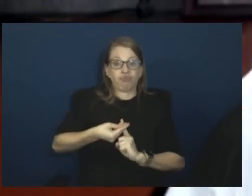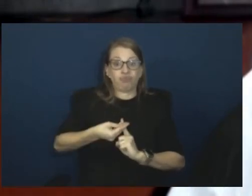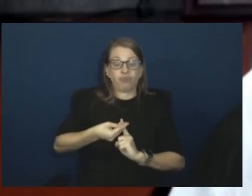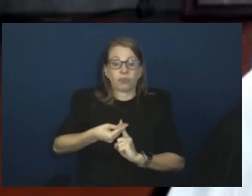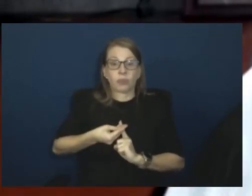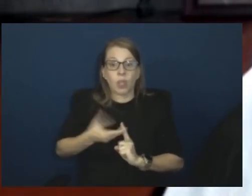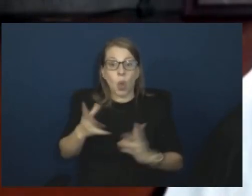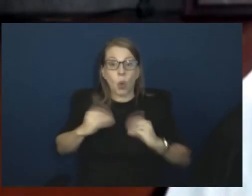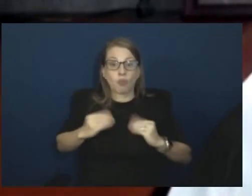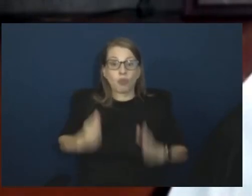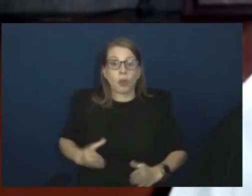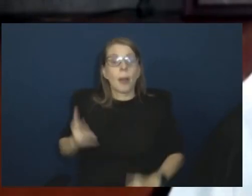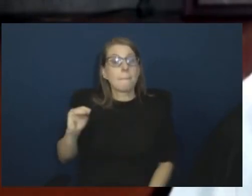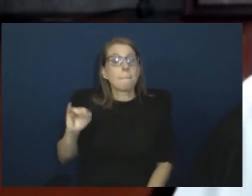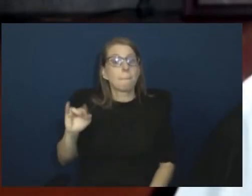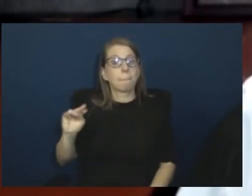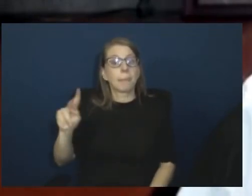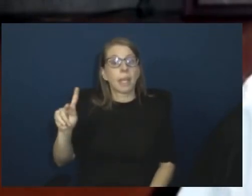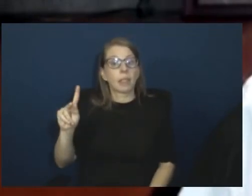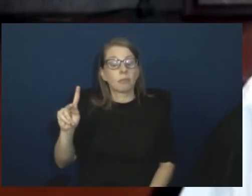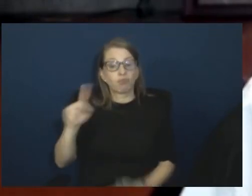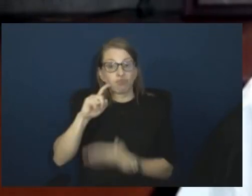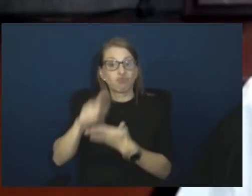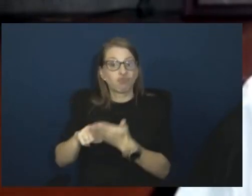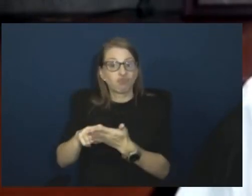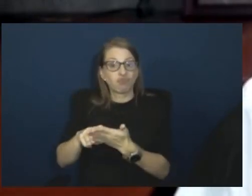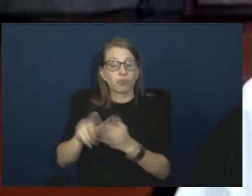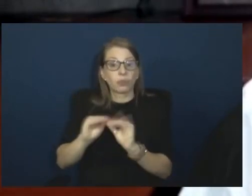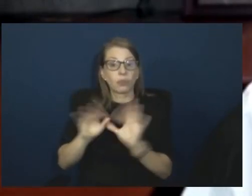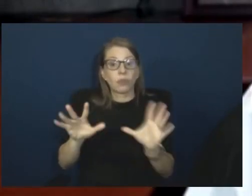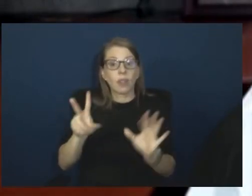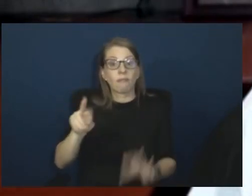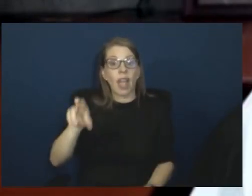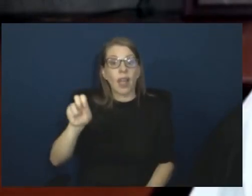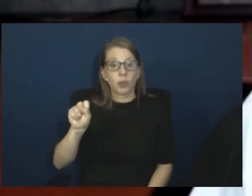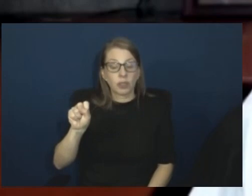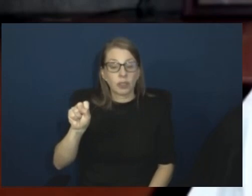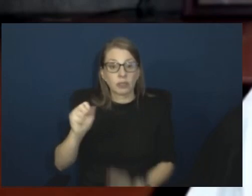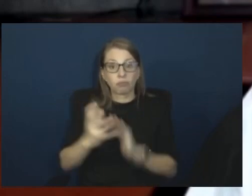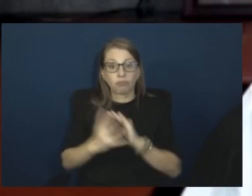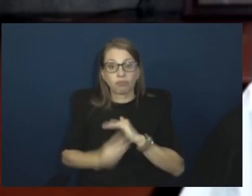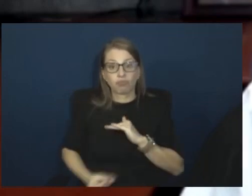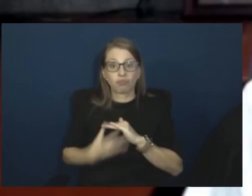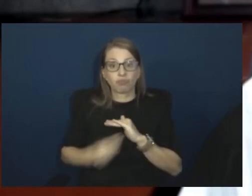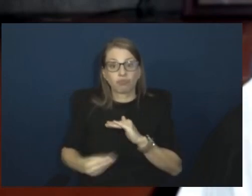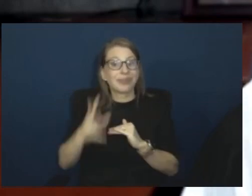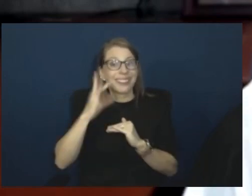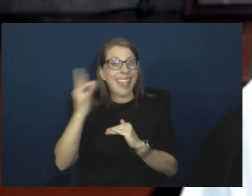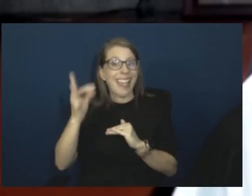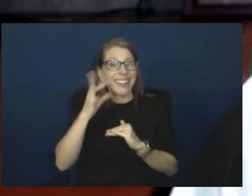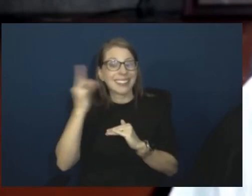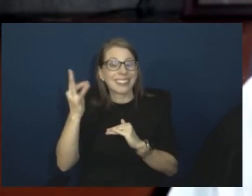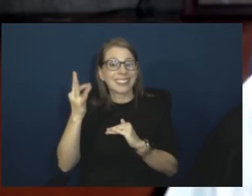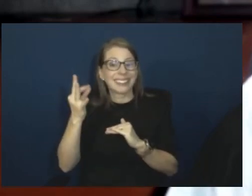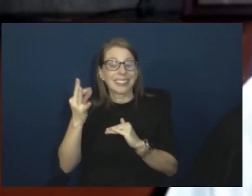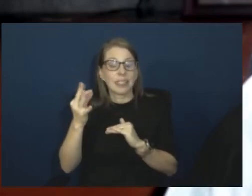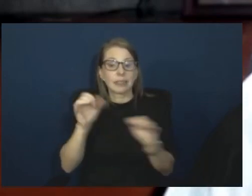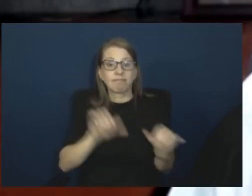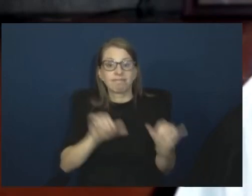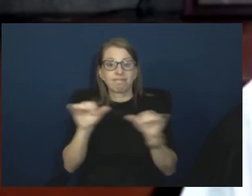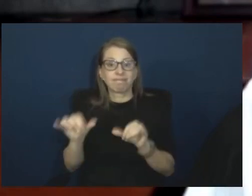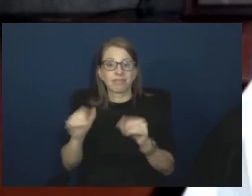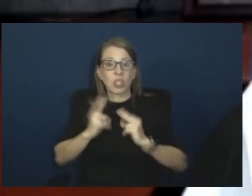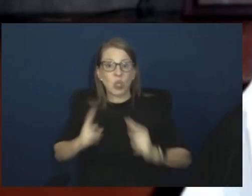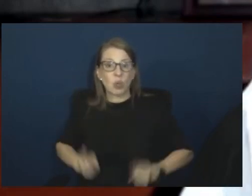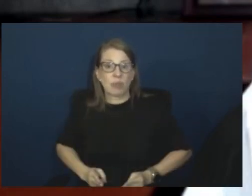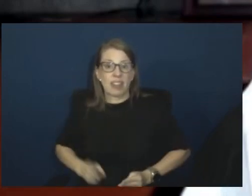seen that with mink. And obviously the virus which replicates in cats is very similar to the human